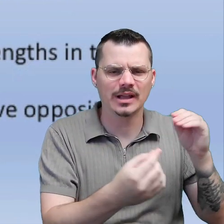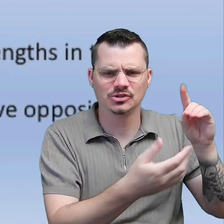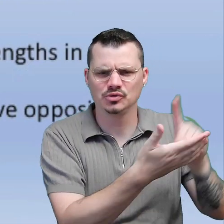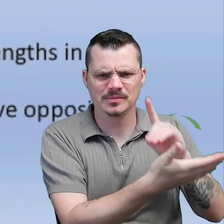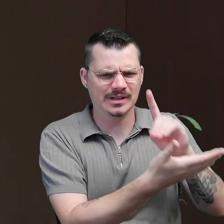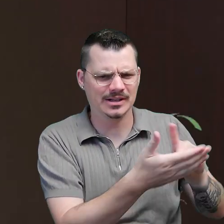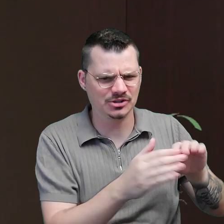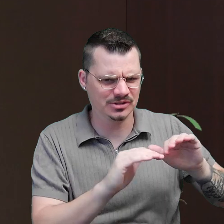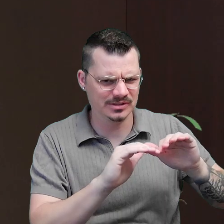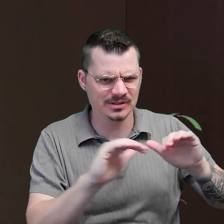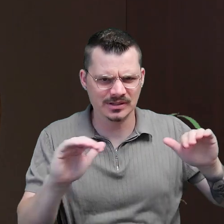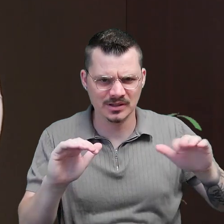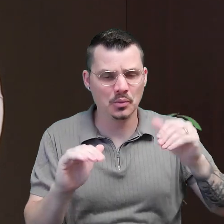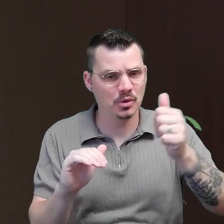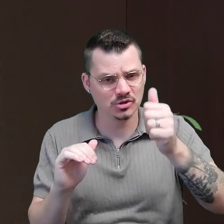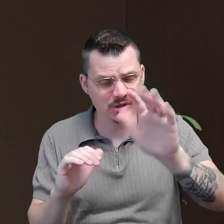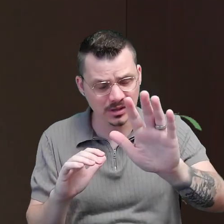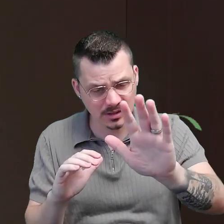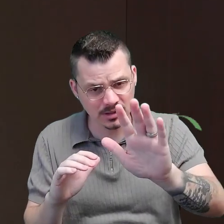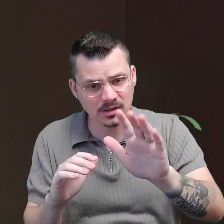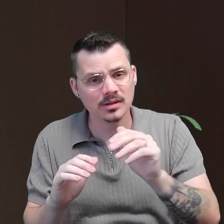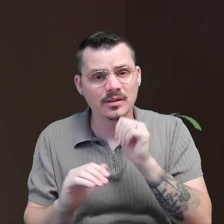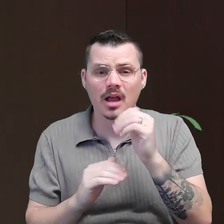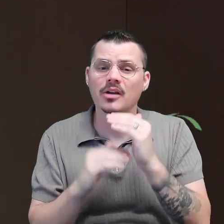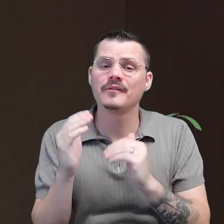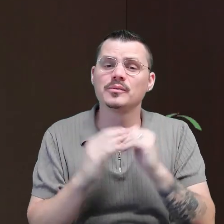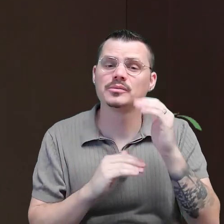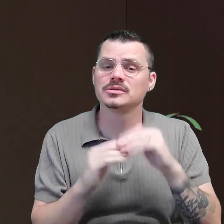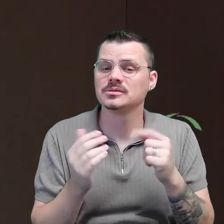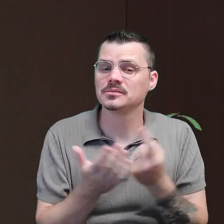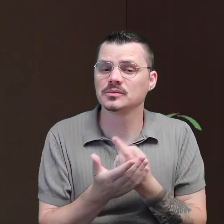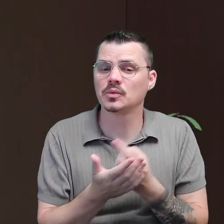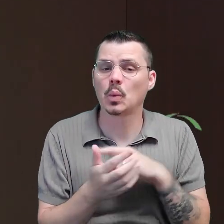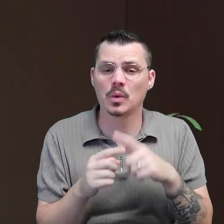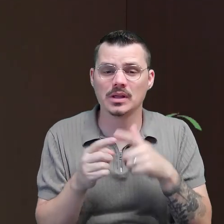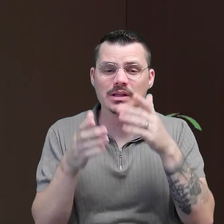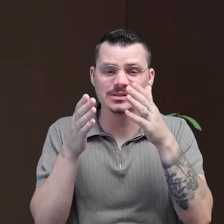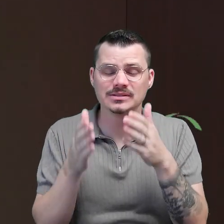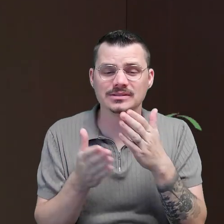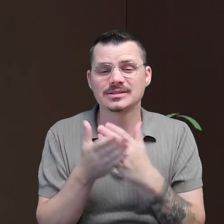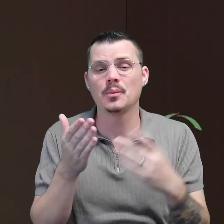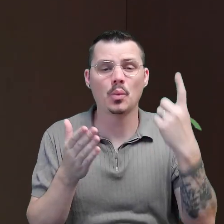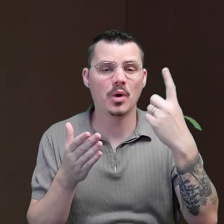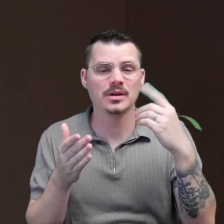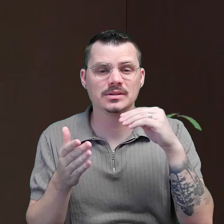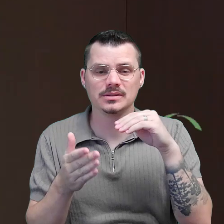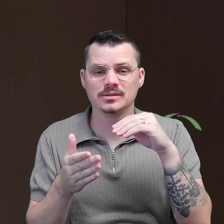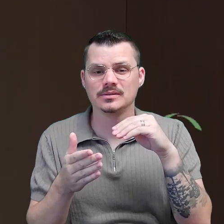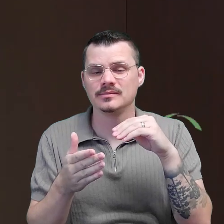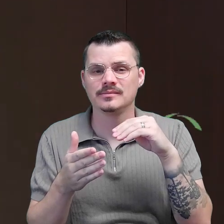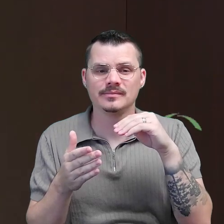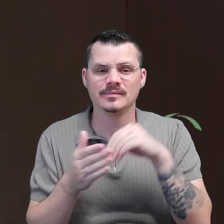discrimination, which is a little uncomfortable at times. When somebody's in the